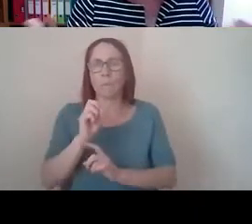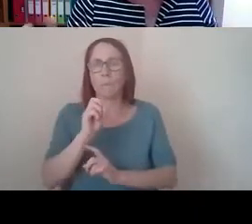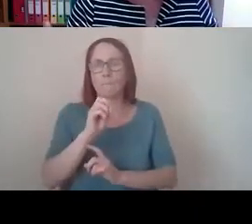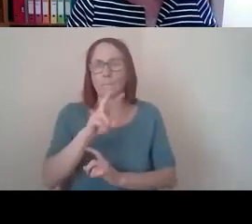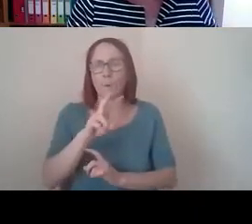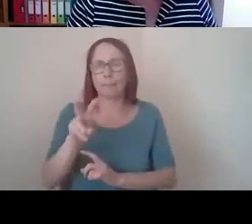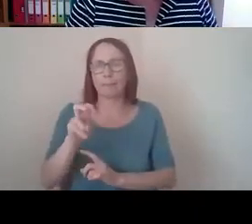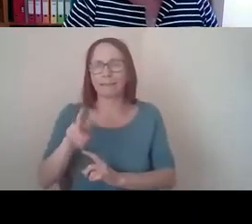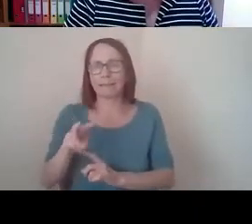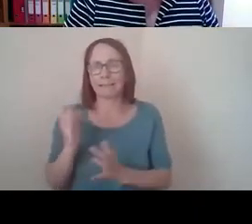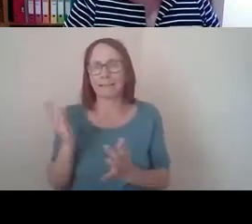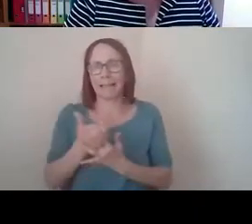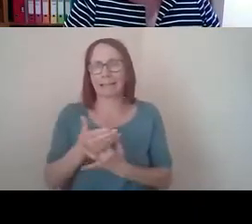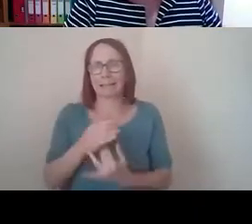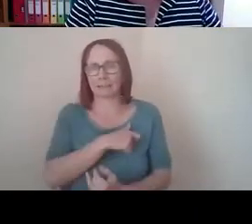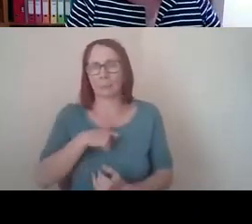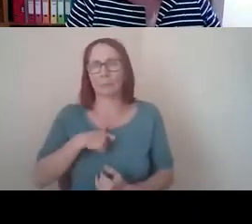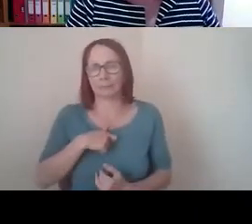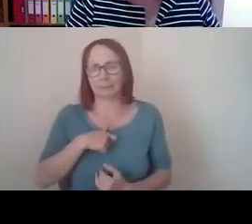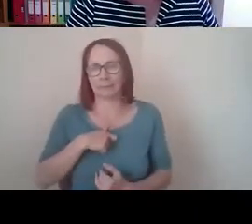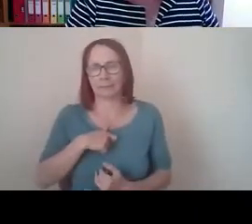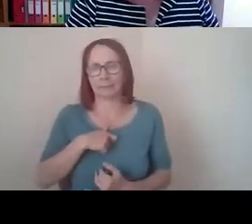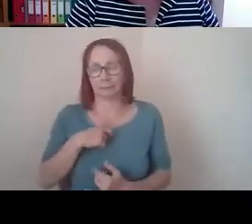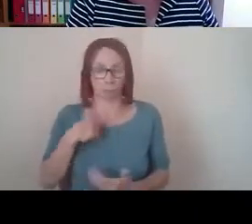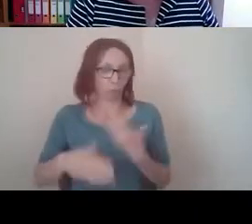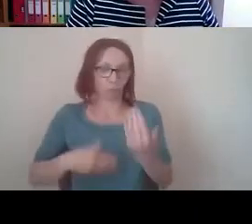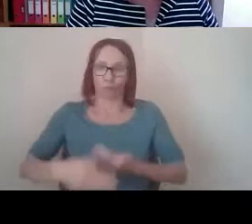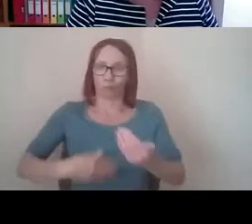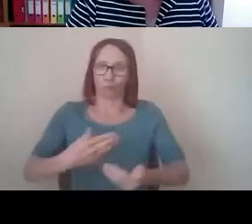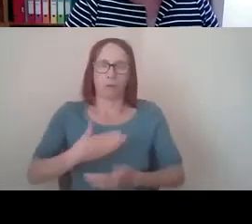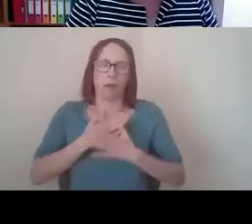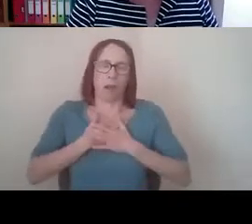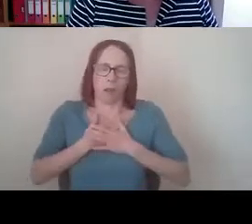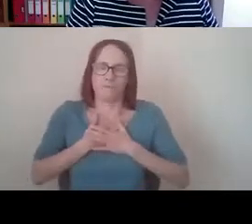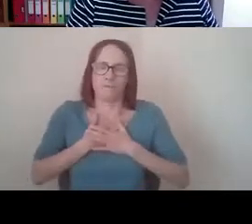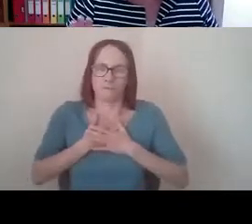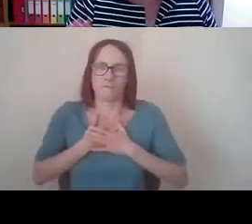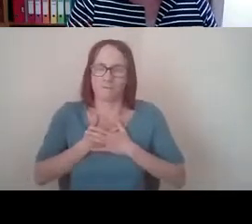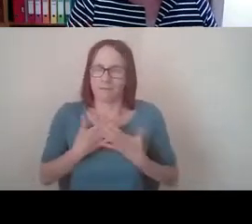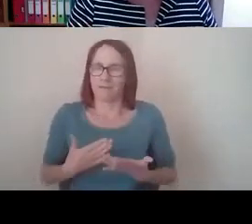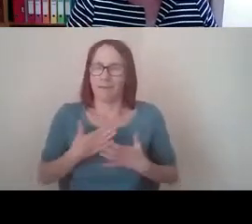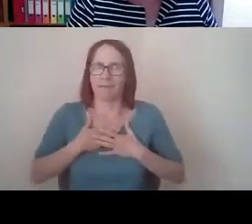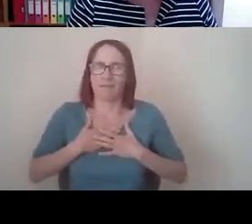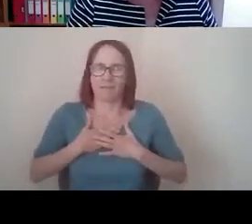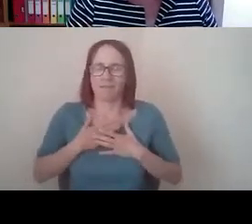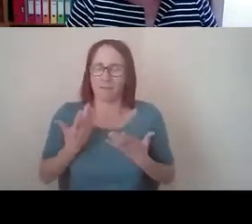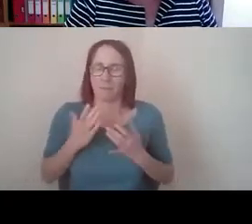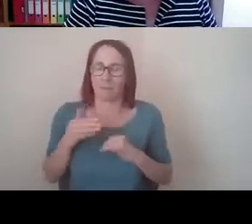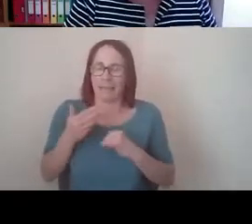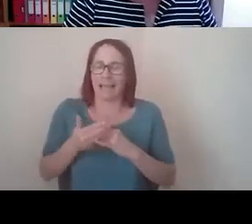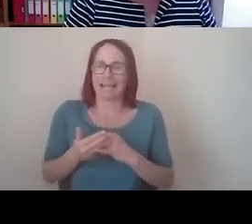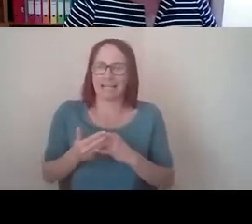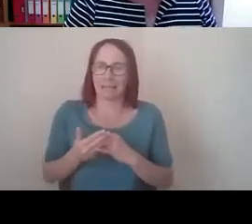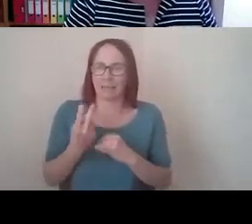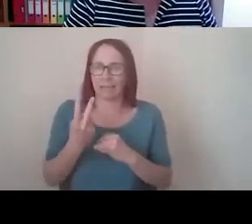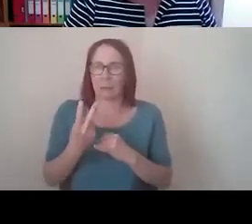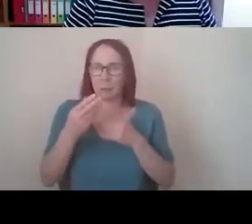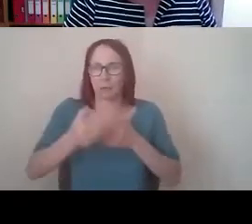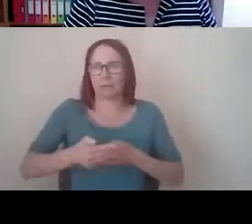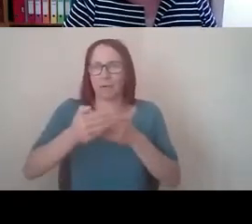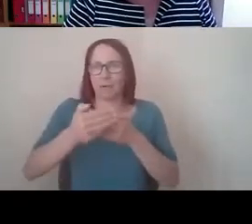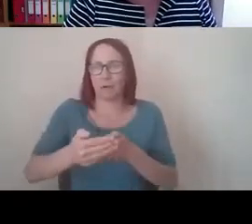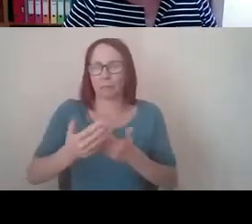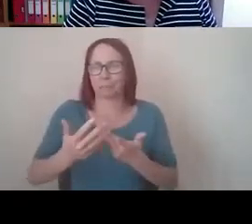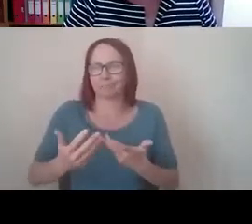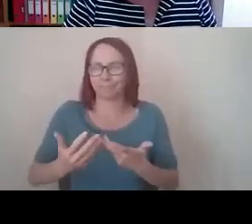of Scotland. And I haven't looked back. I've loved it. I'm just about at the end of my 2 terms, and I'm